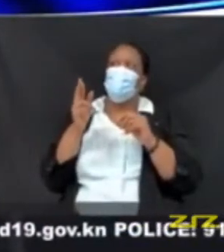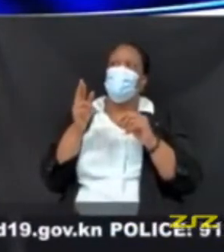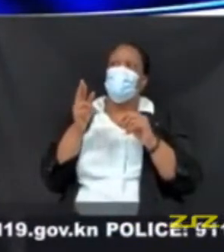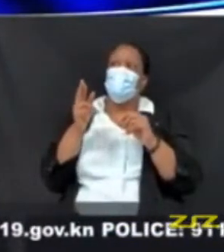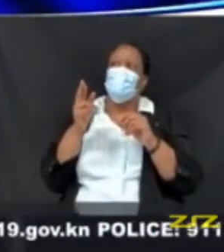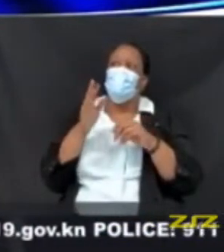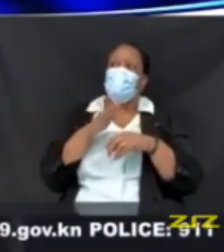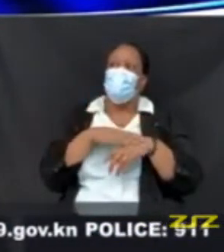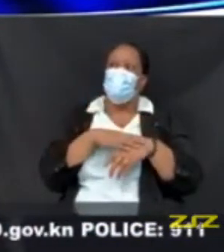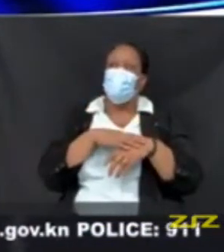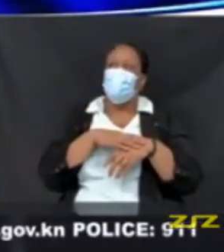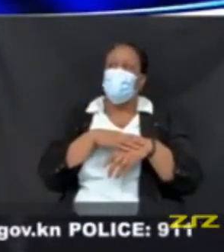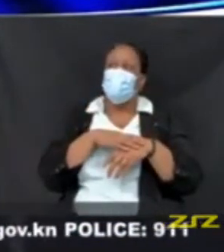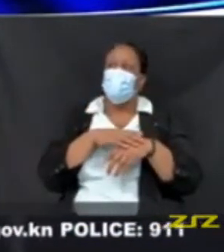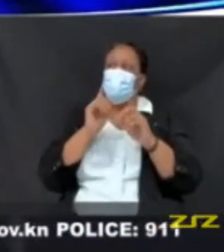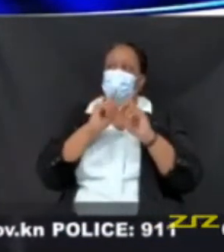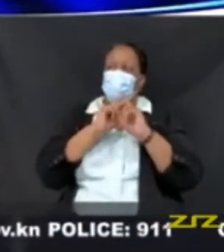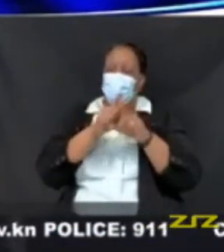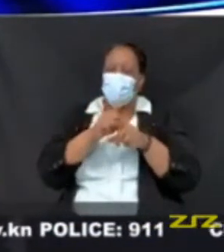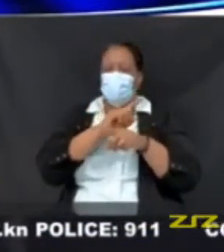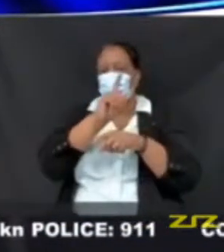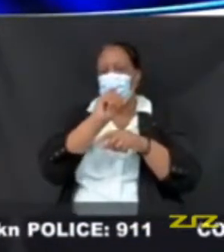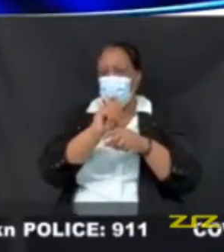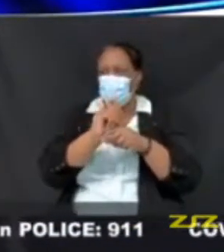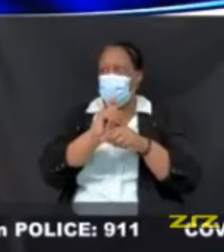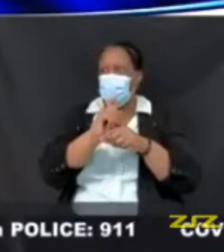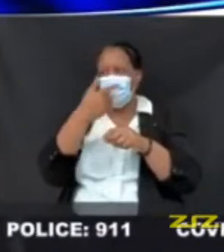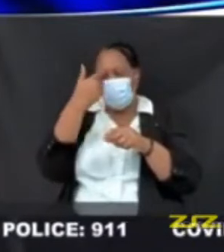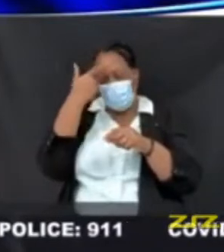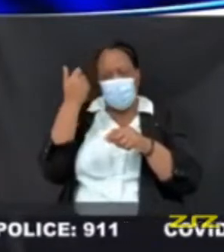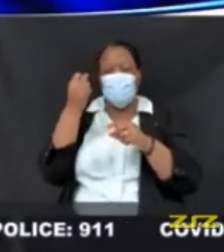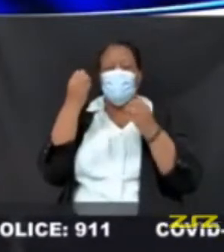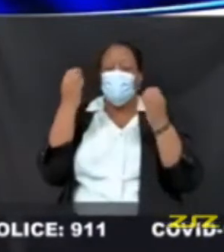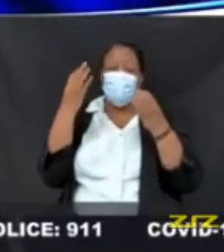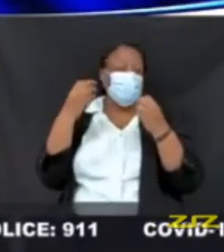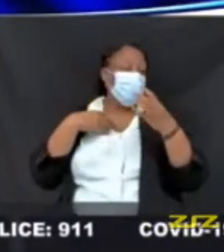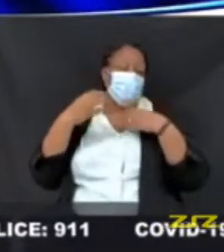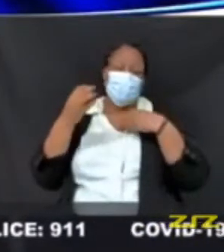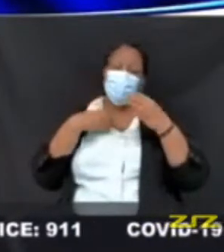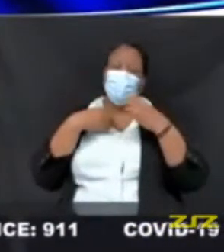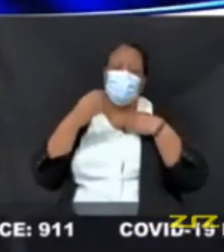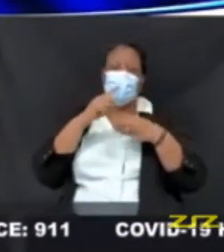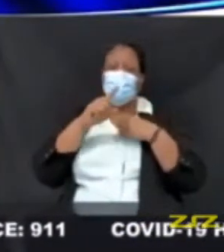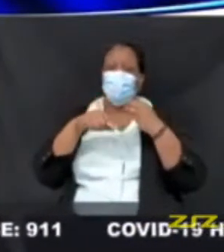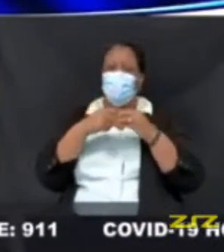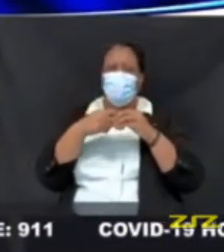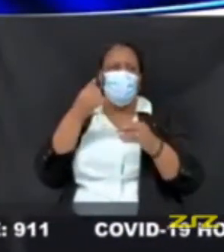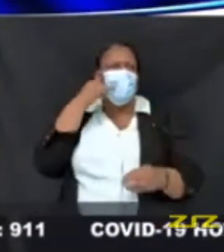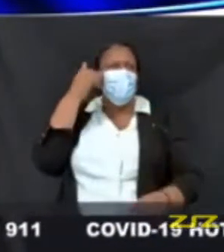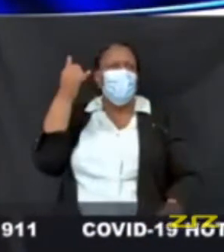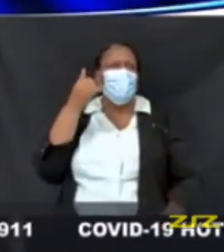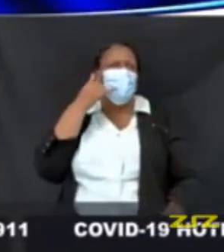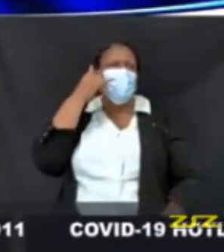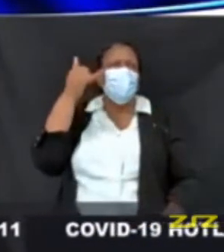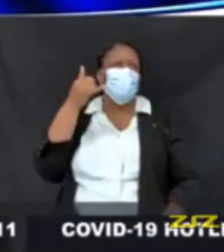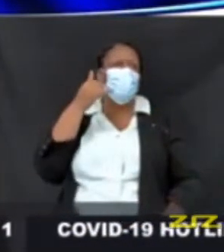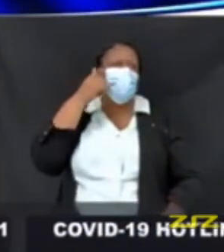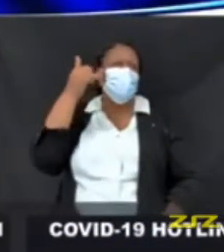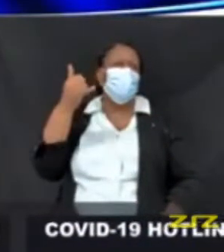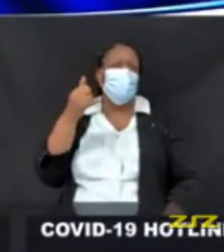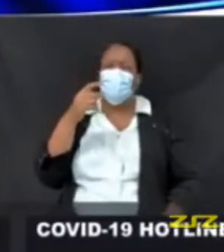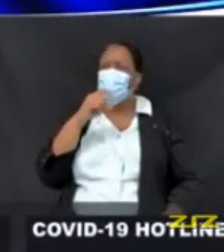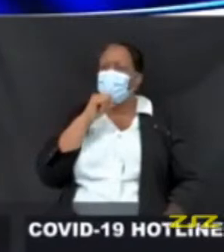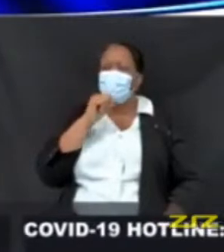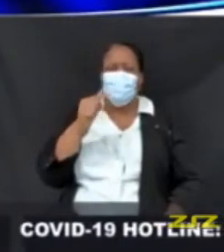detail. We'll also be answering your questions, because I know there have been complaints from persons about calling 311 and not always